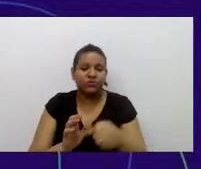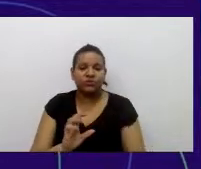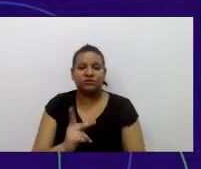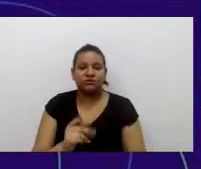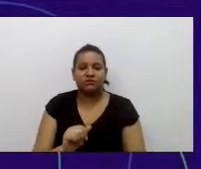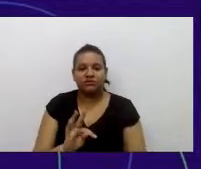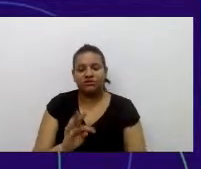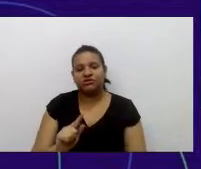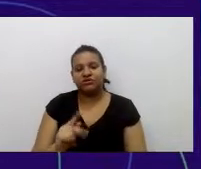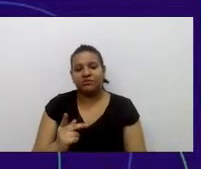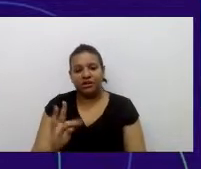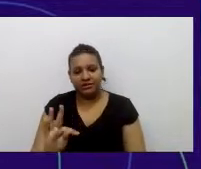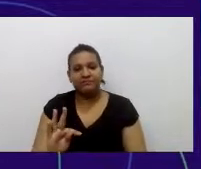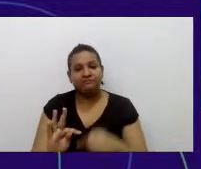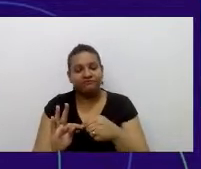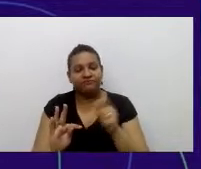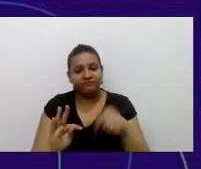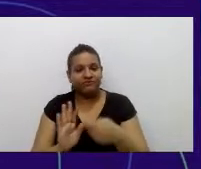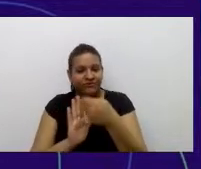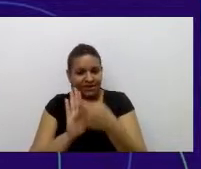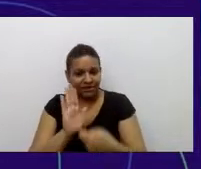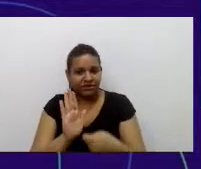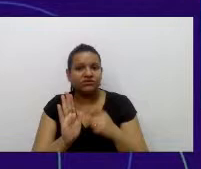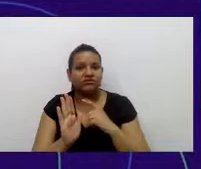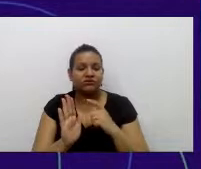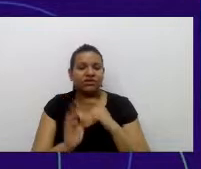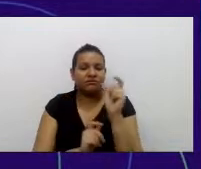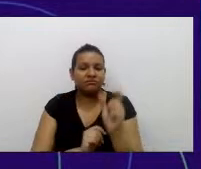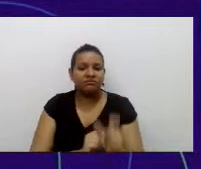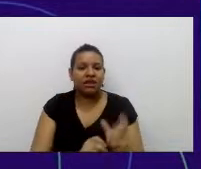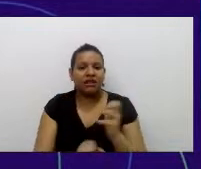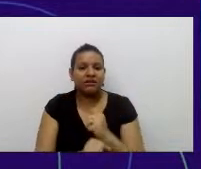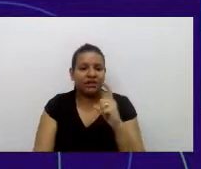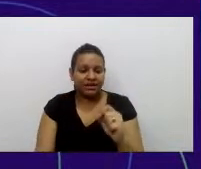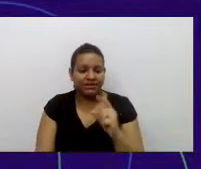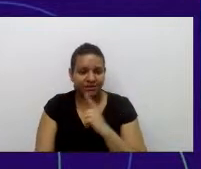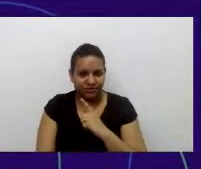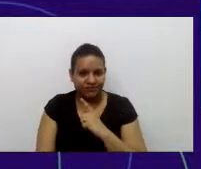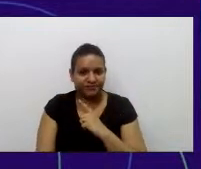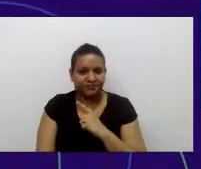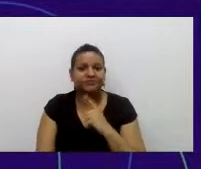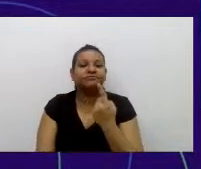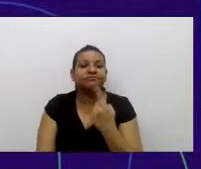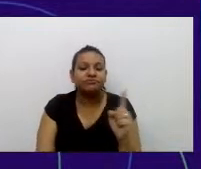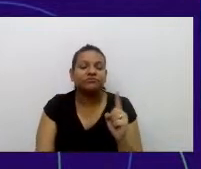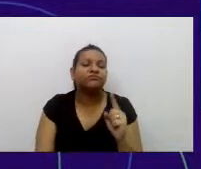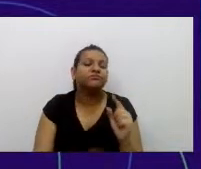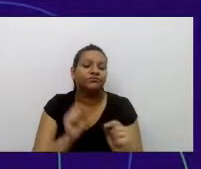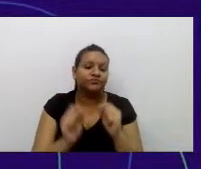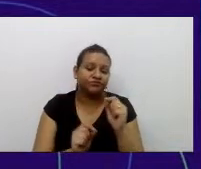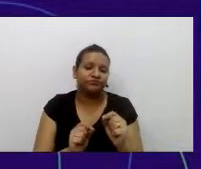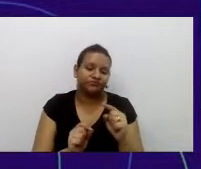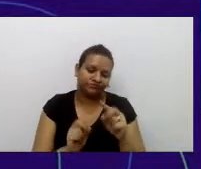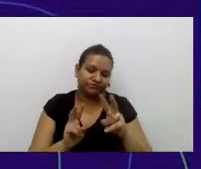words. And then last but not least, in terms of assessment, okay, what would be fun activity? And here are some